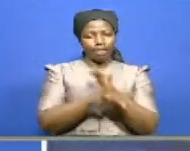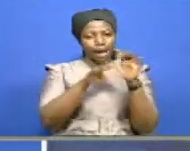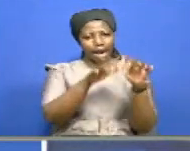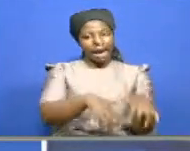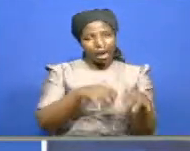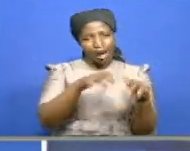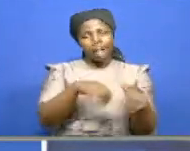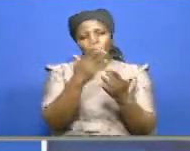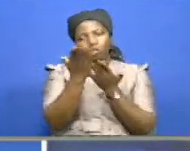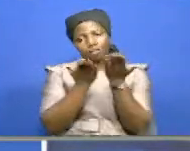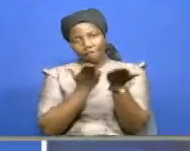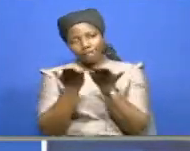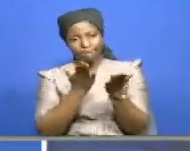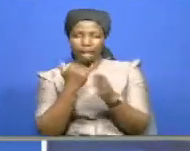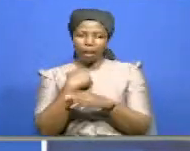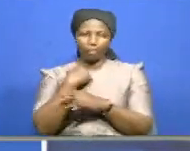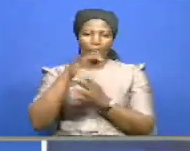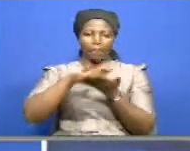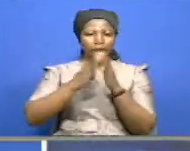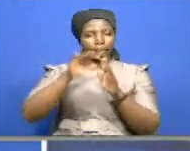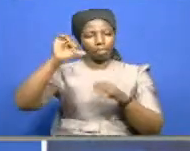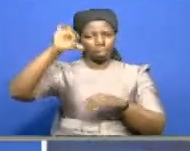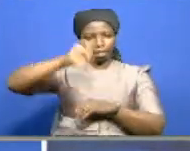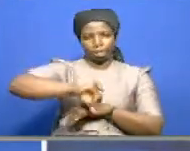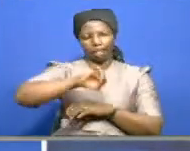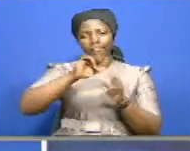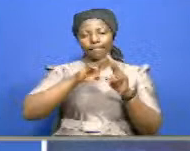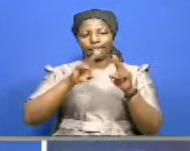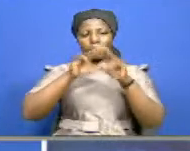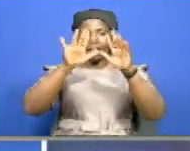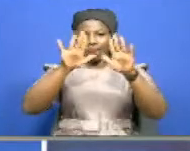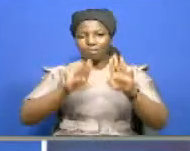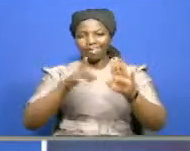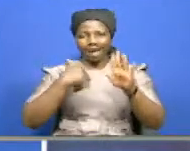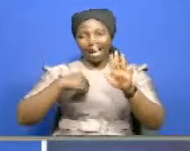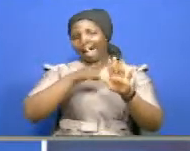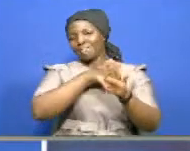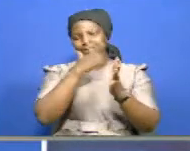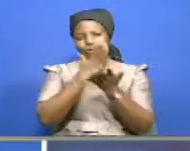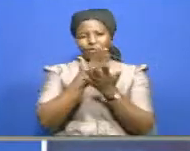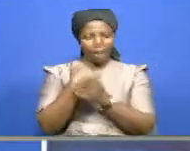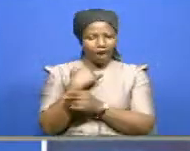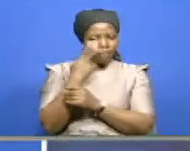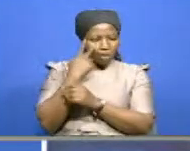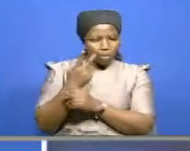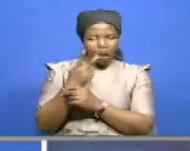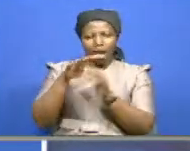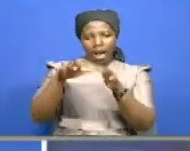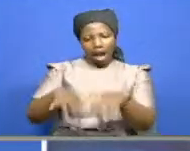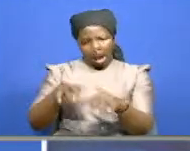worsened, and is a critical finding. We also found, we looked at agricultural departments at